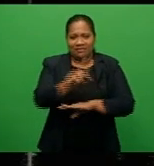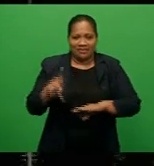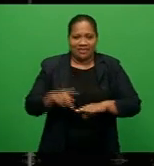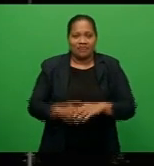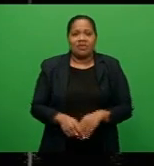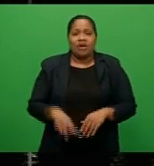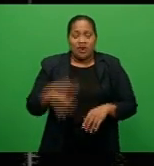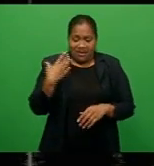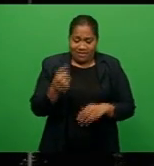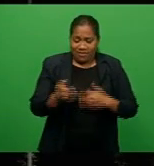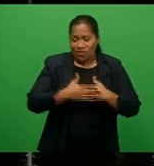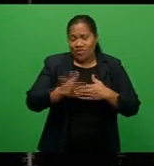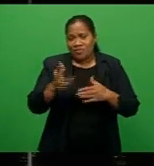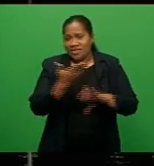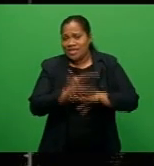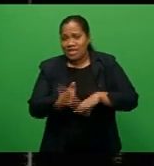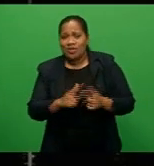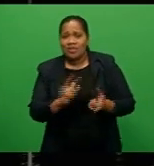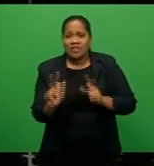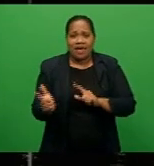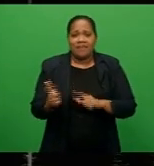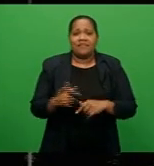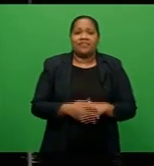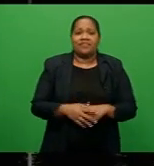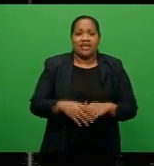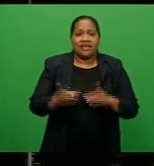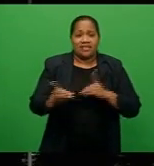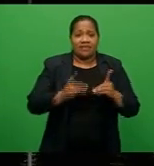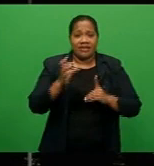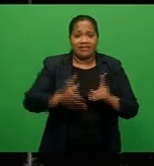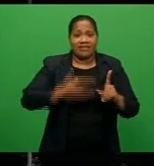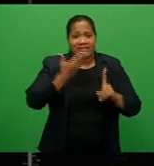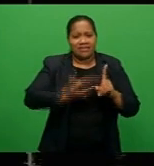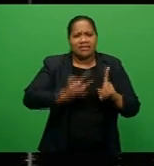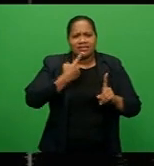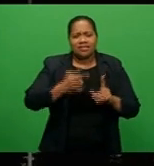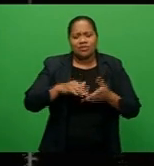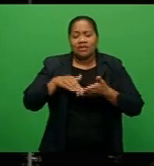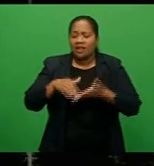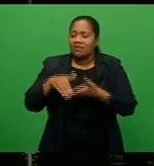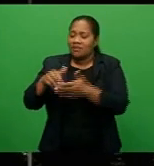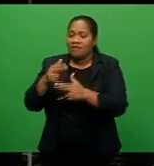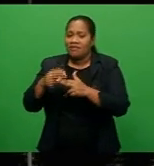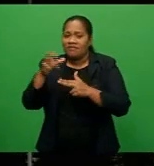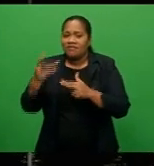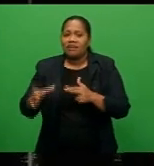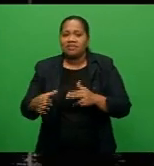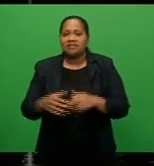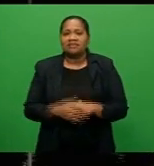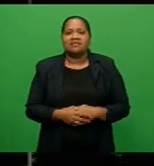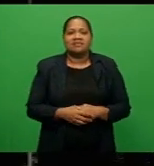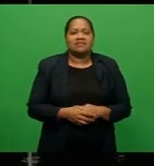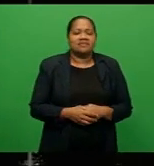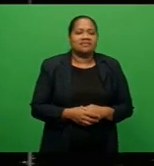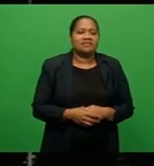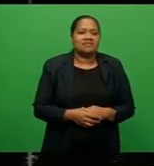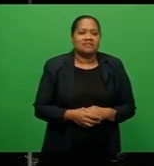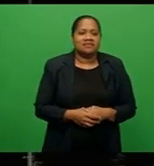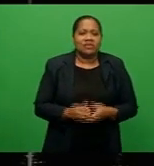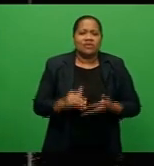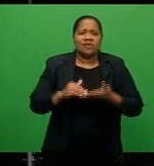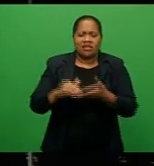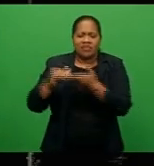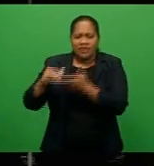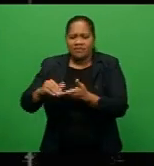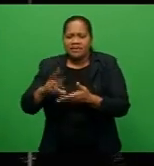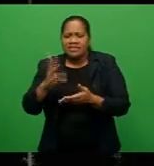lab, Pacific Community Deputy Director Audrey Amor says this will help our farmers in the fight against invasive species. Sainiani